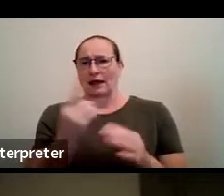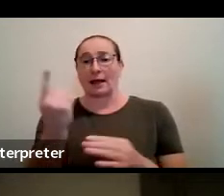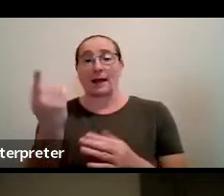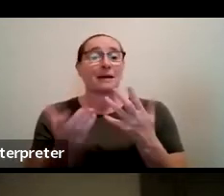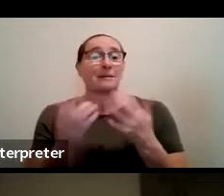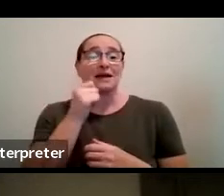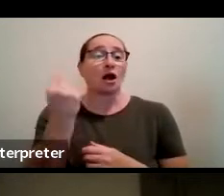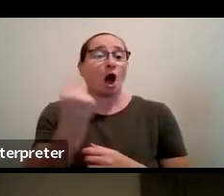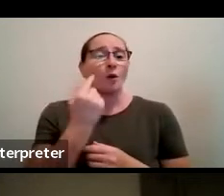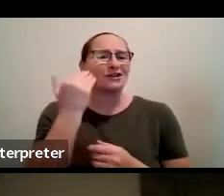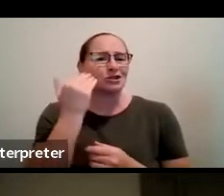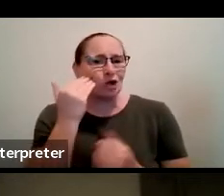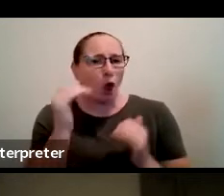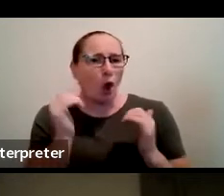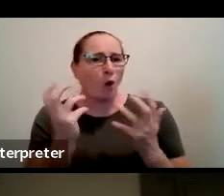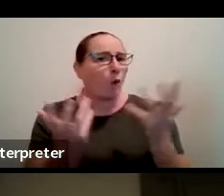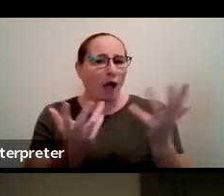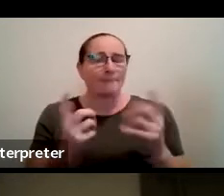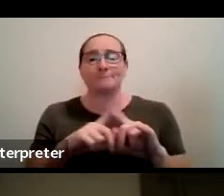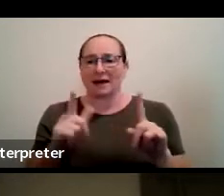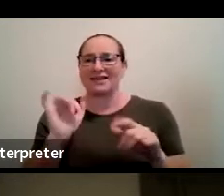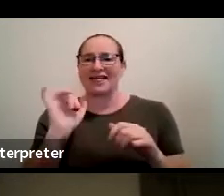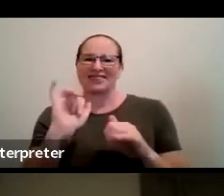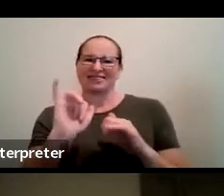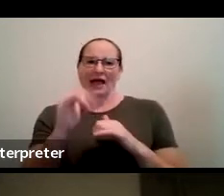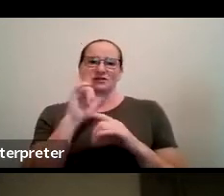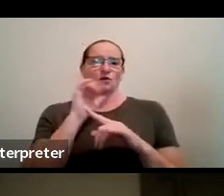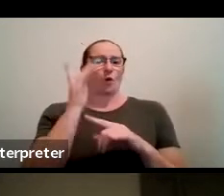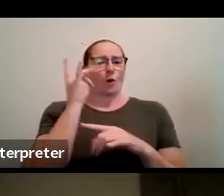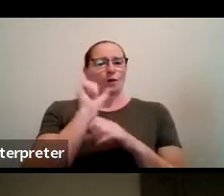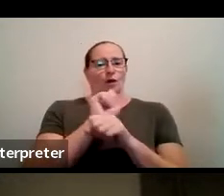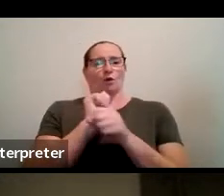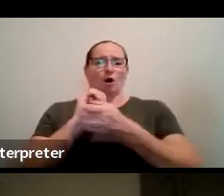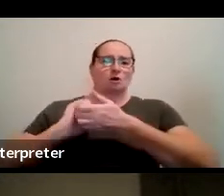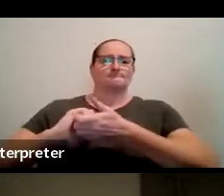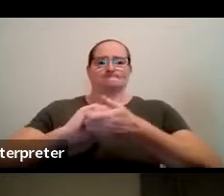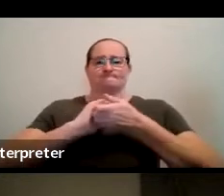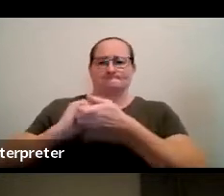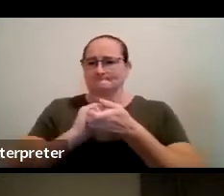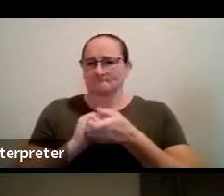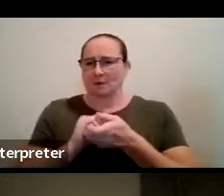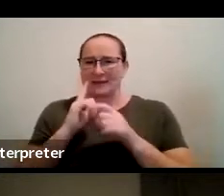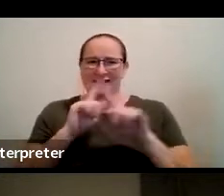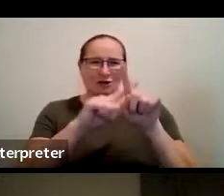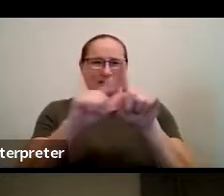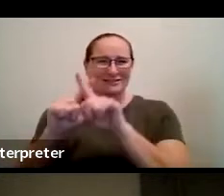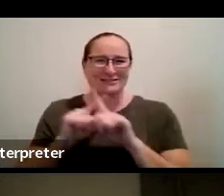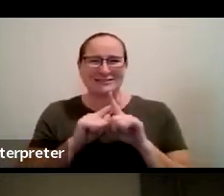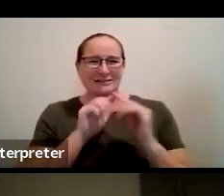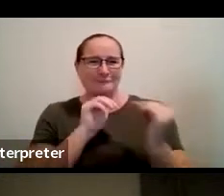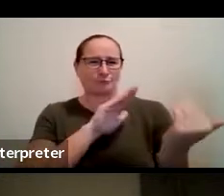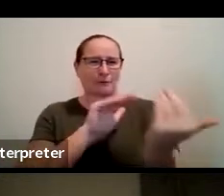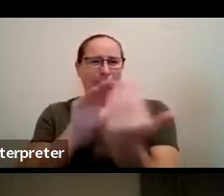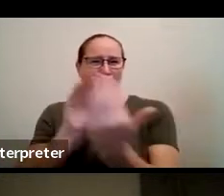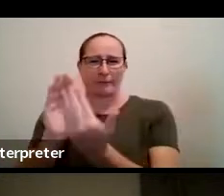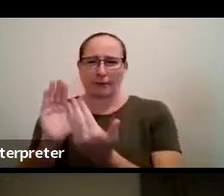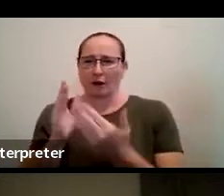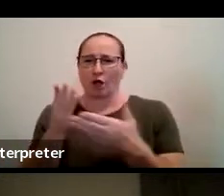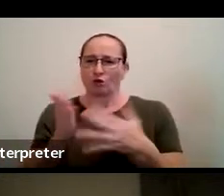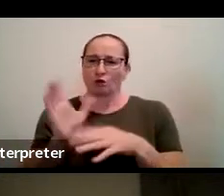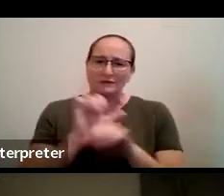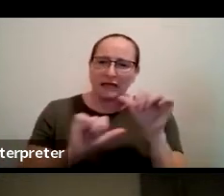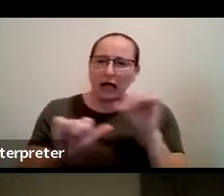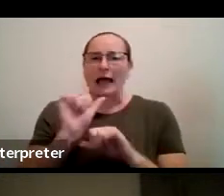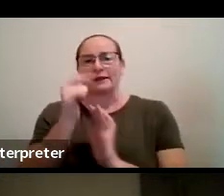know what they are, but that's why we work collaboratively and transdisciplinarily, because there's different ways to come at this through the science,